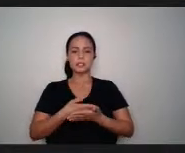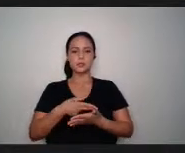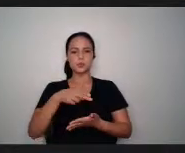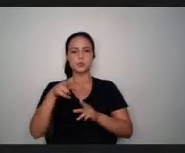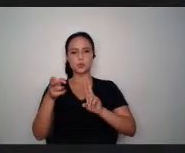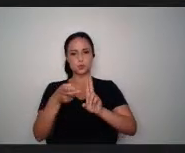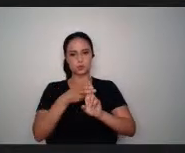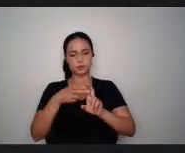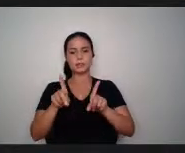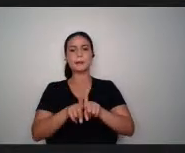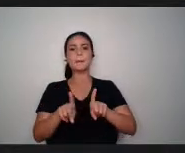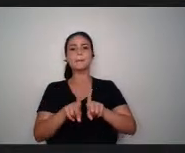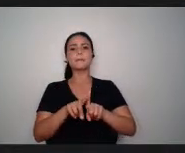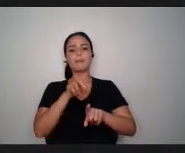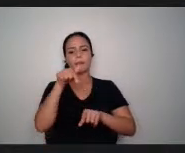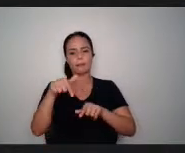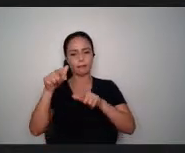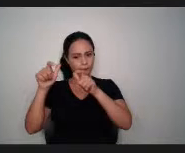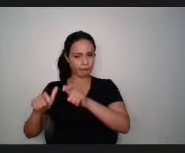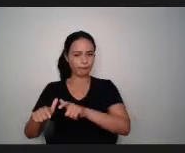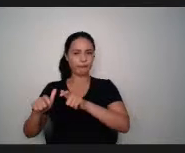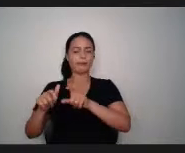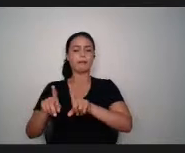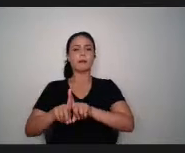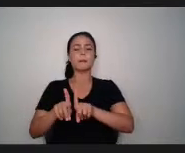82% of the